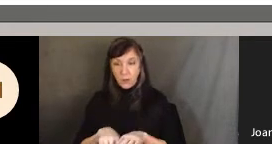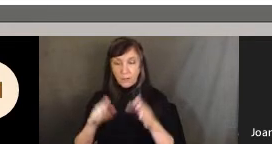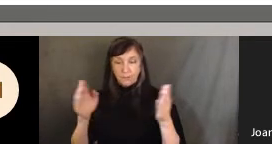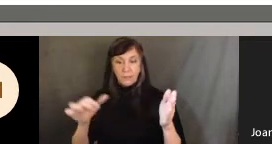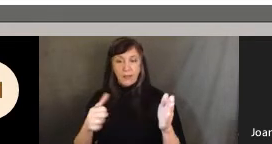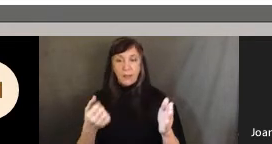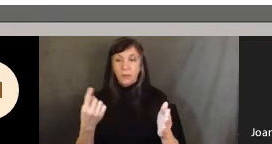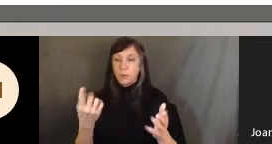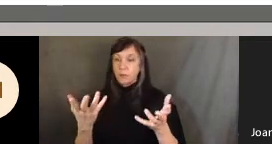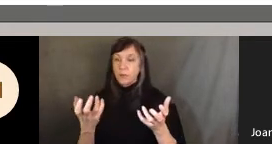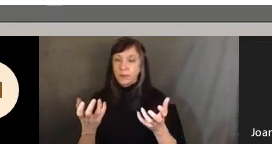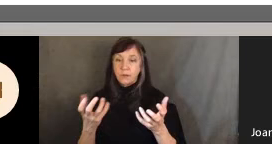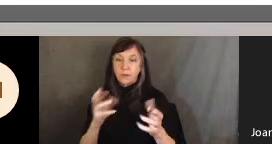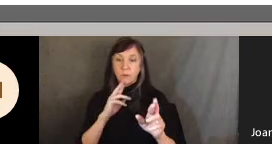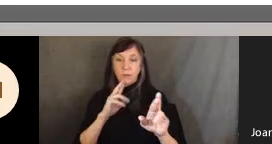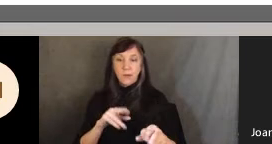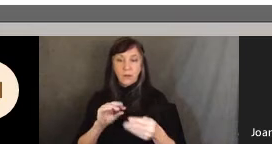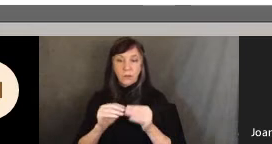to respond.